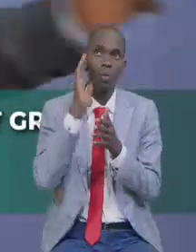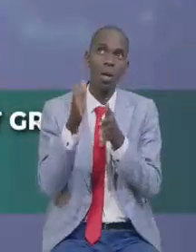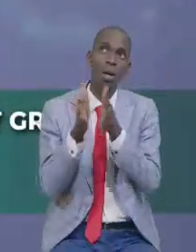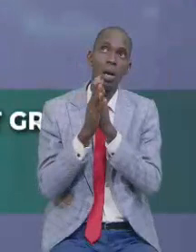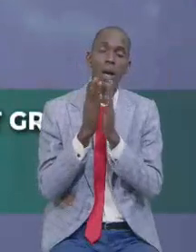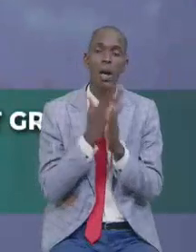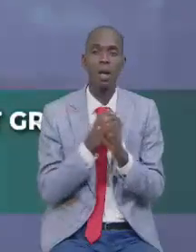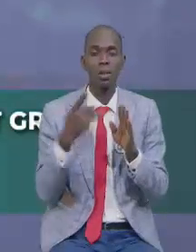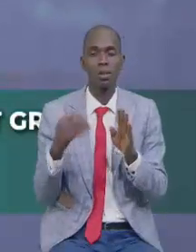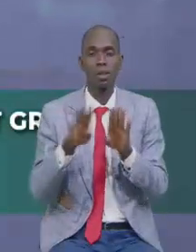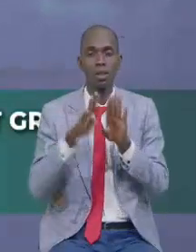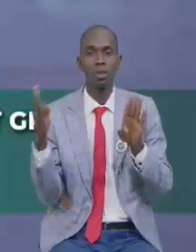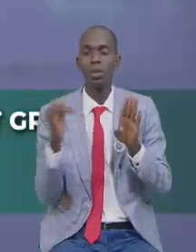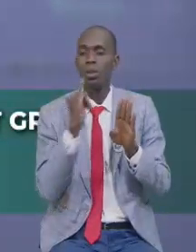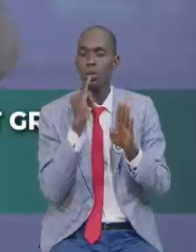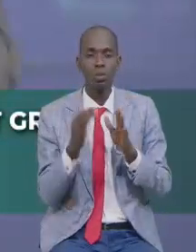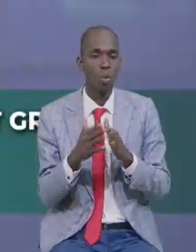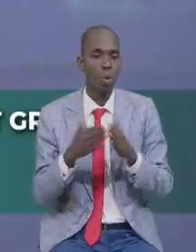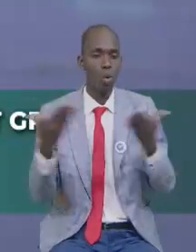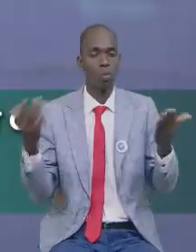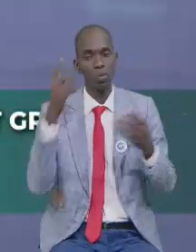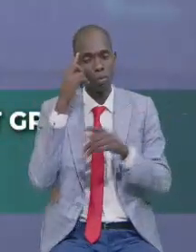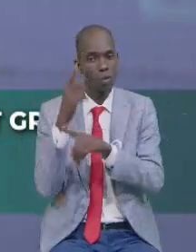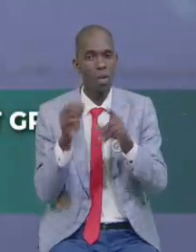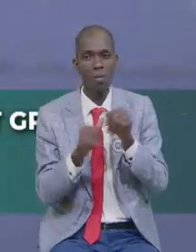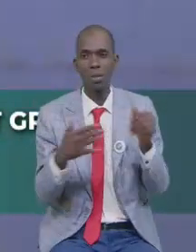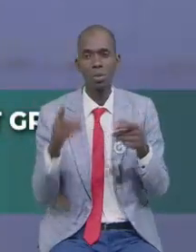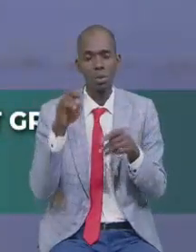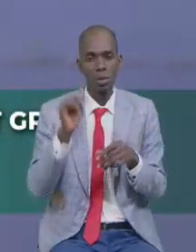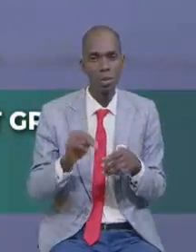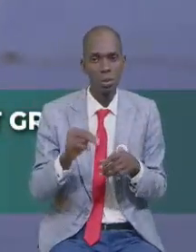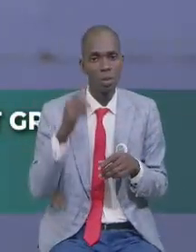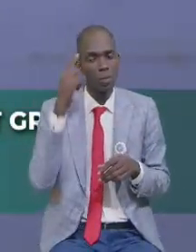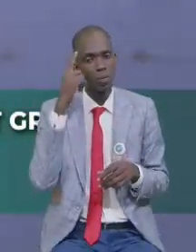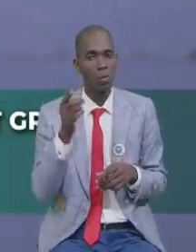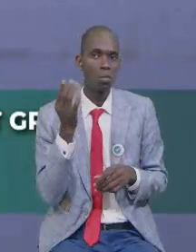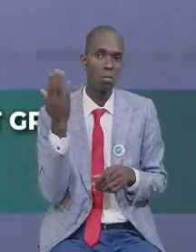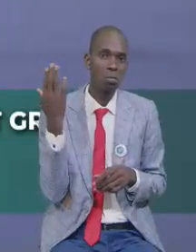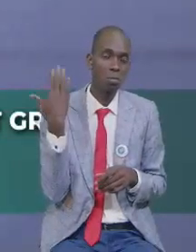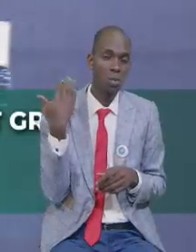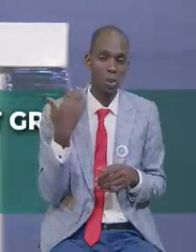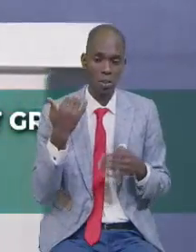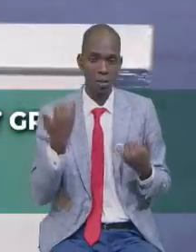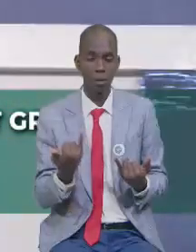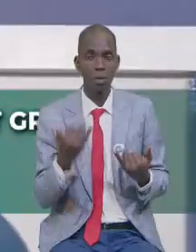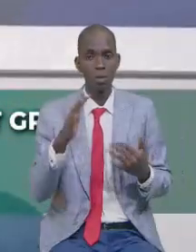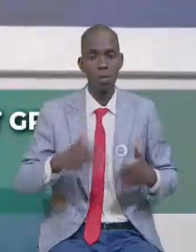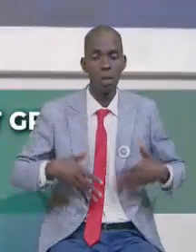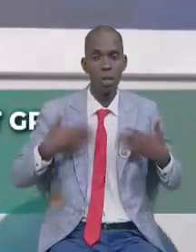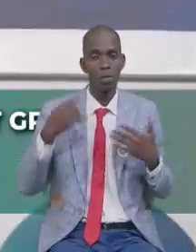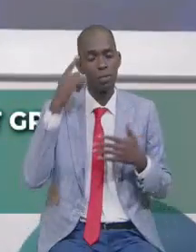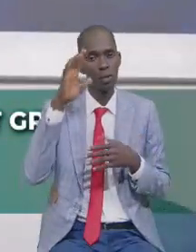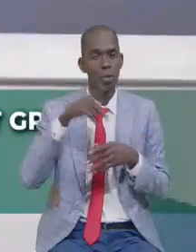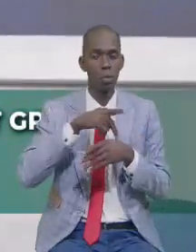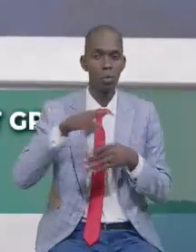for you. Everything you need for ministry, everything you need for life, everything you need for your profession, the door